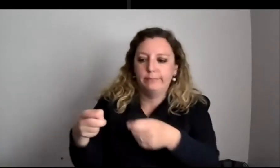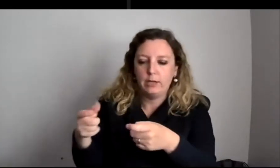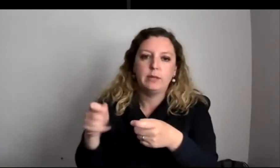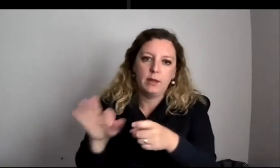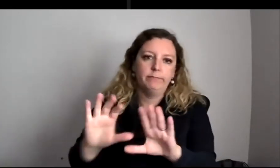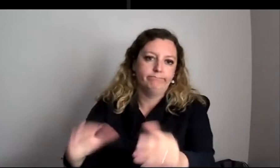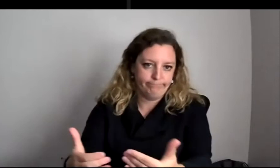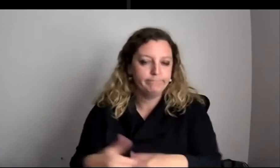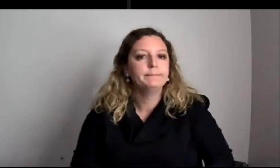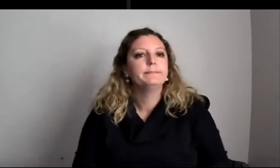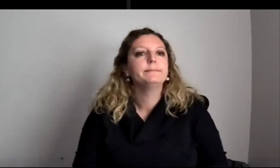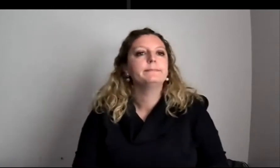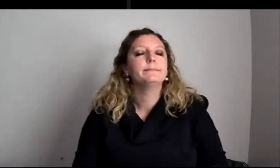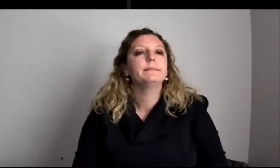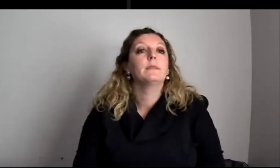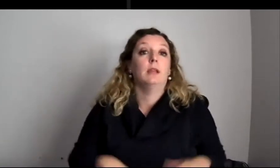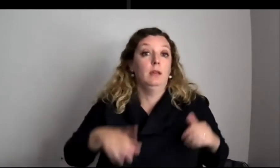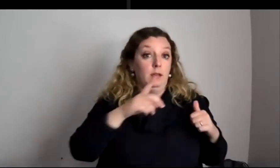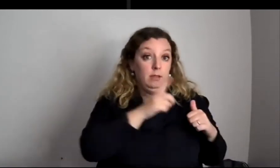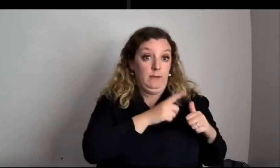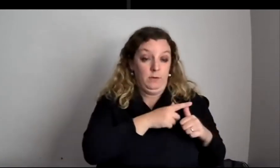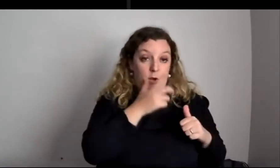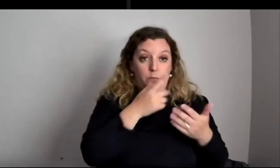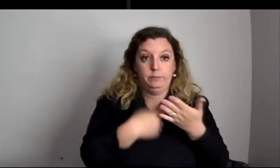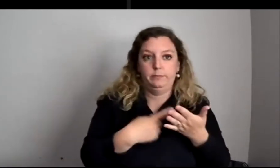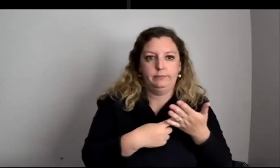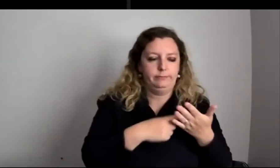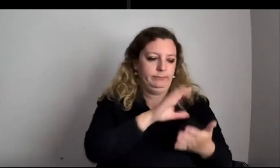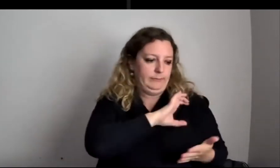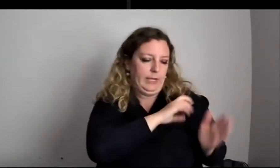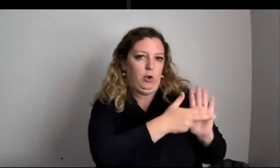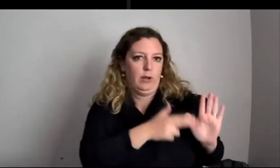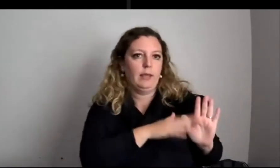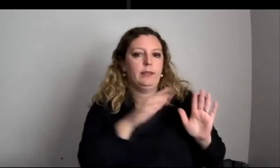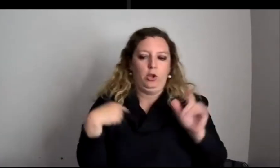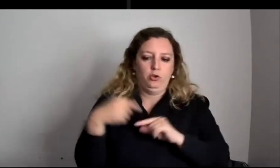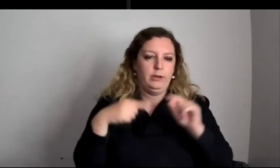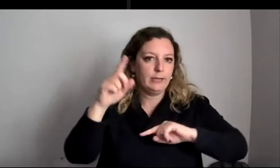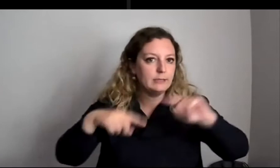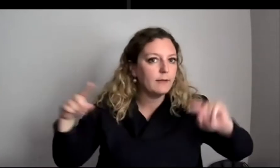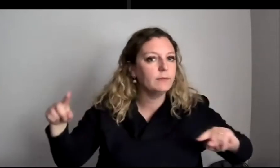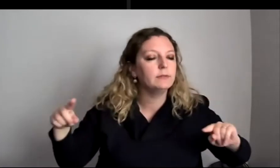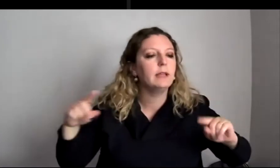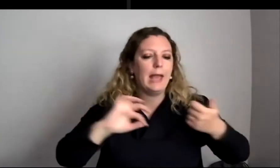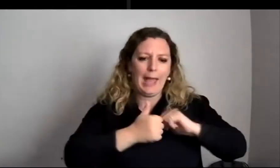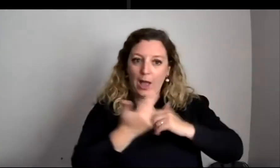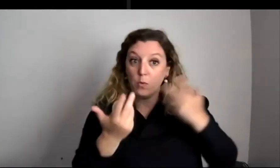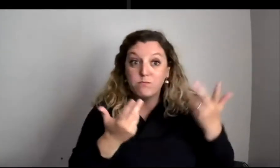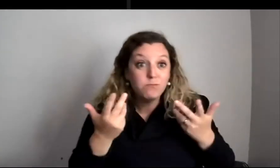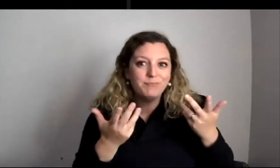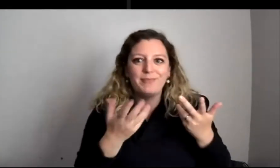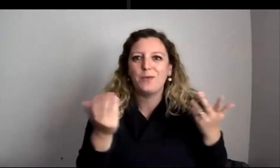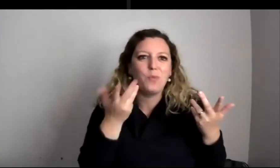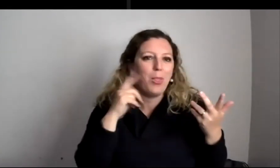species. And so the first thing we're going to talk about is characterizing their genetic diversity. So how do we do this and